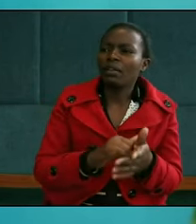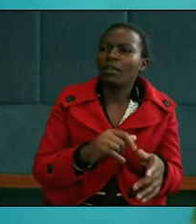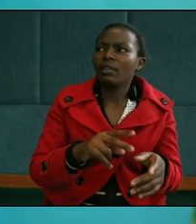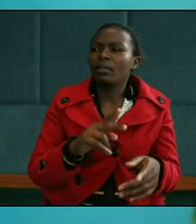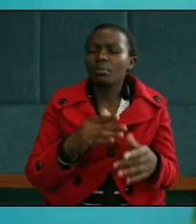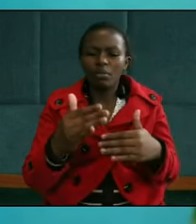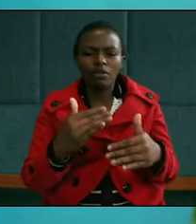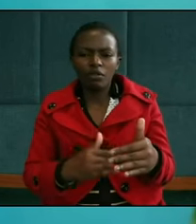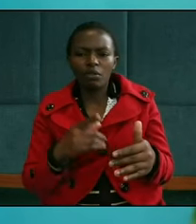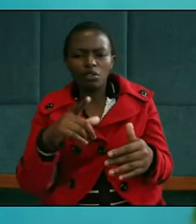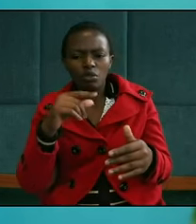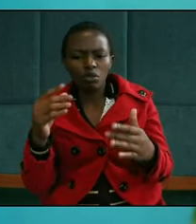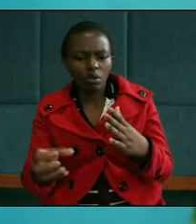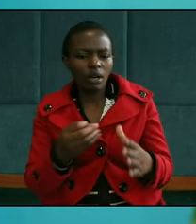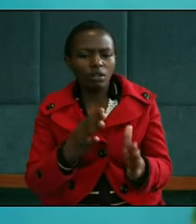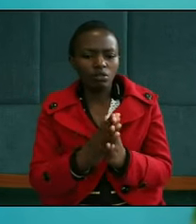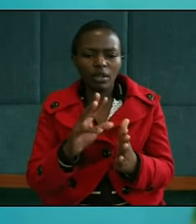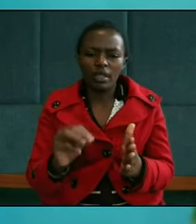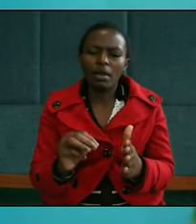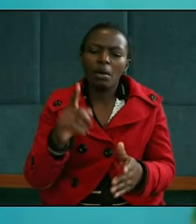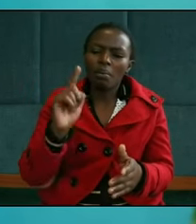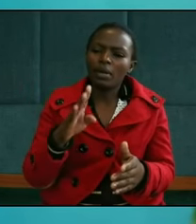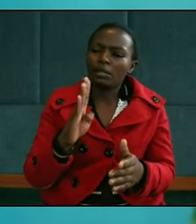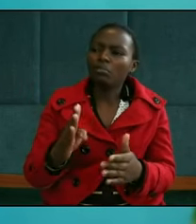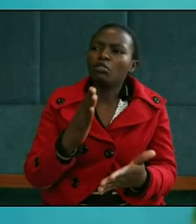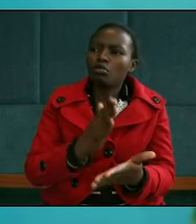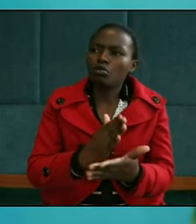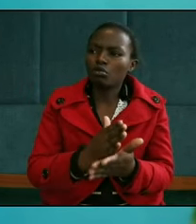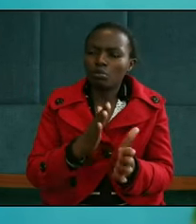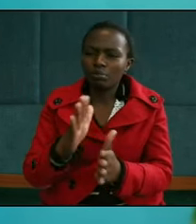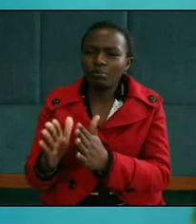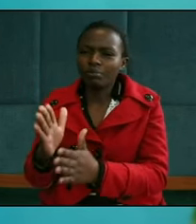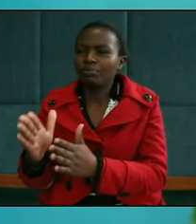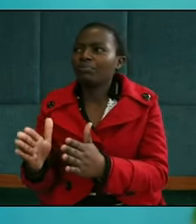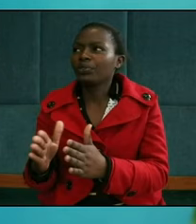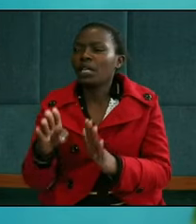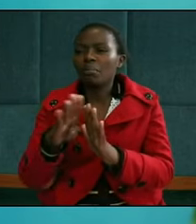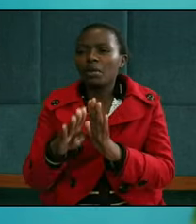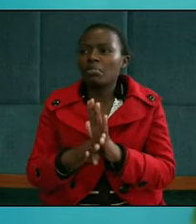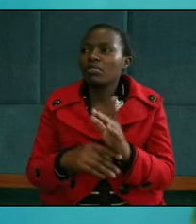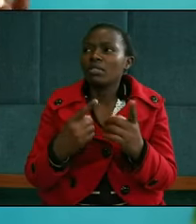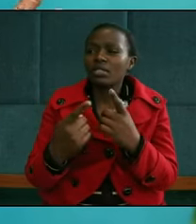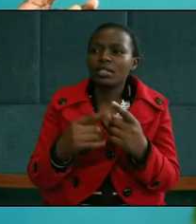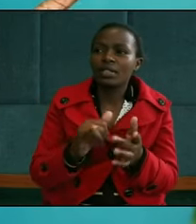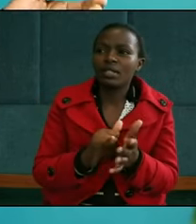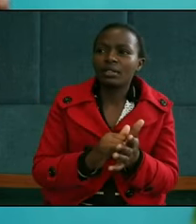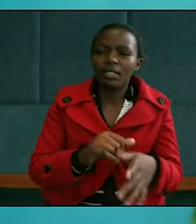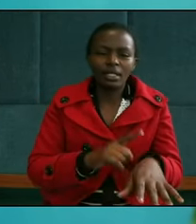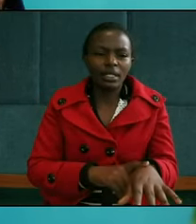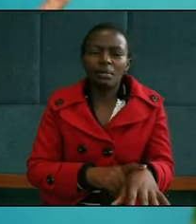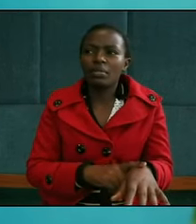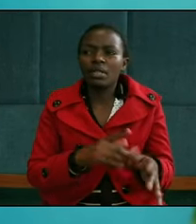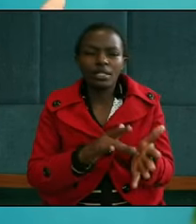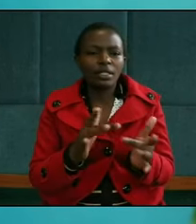be thorough preparation. Acts chapter 1, the Bible says in verses 3 and 4, this is when Jesus took